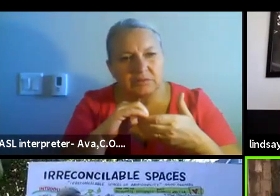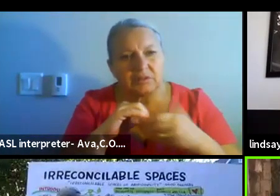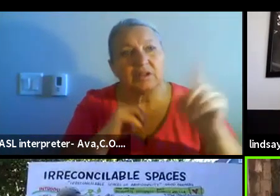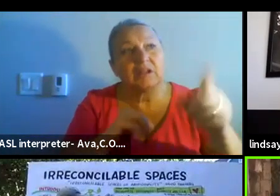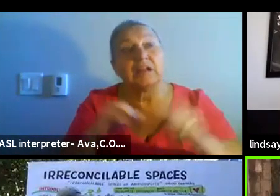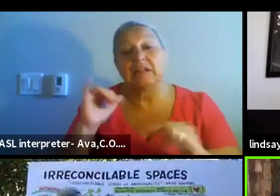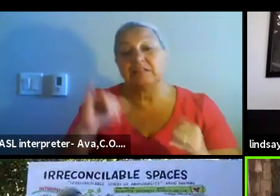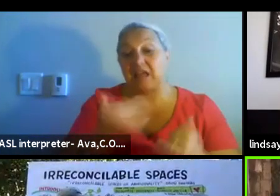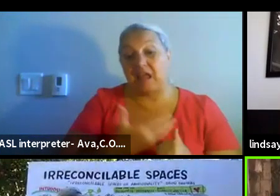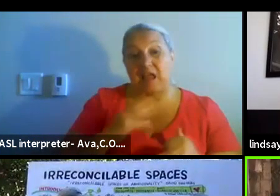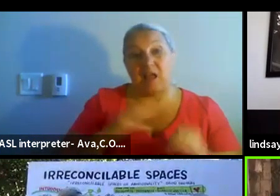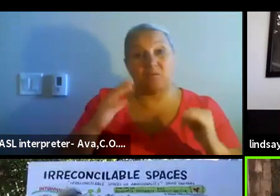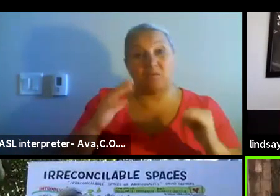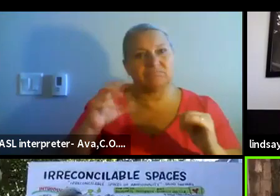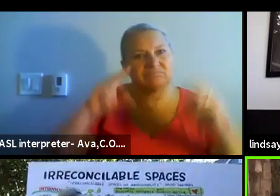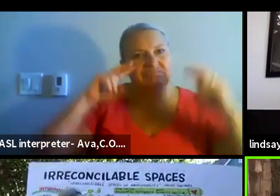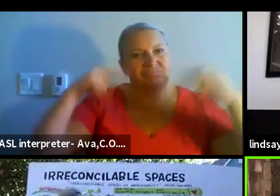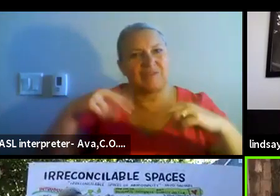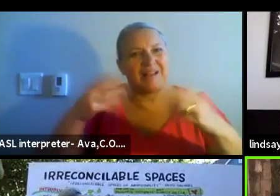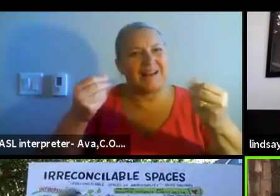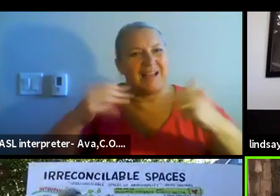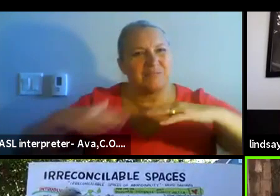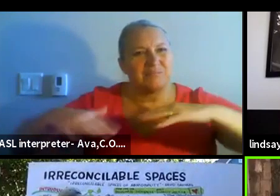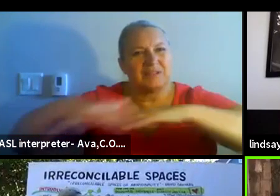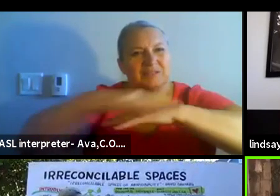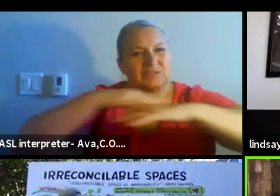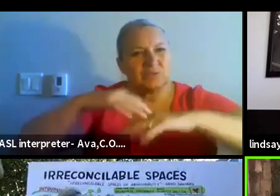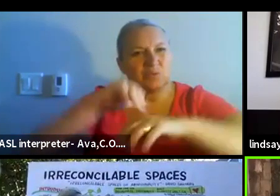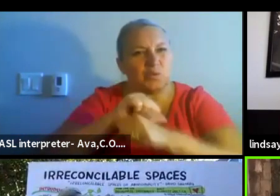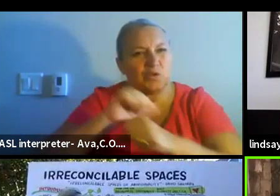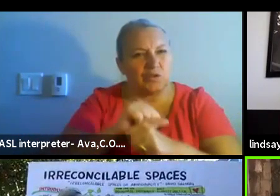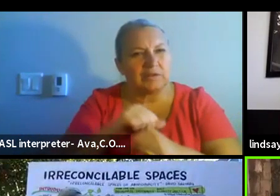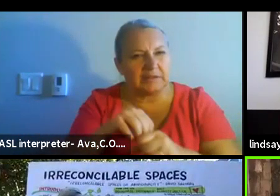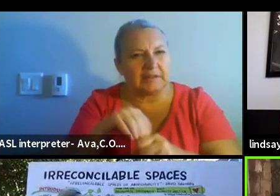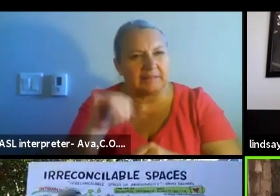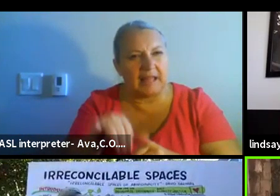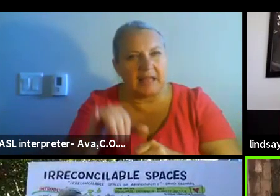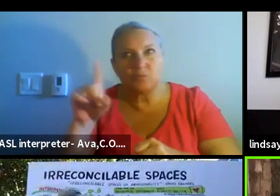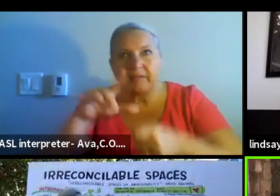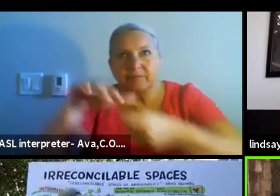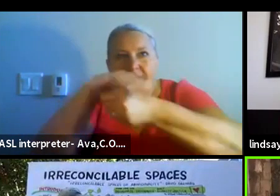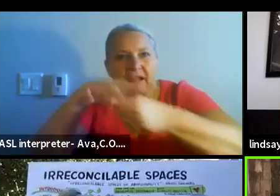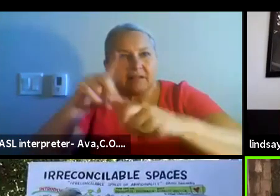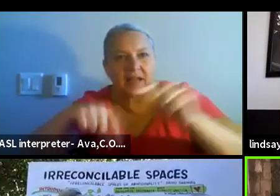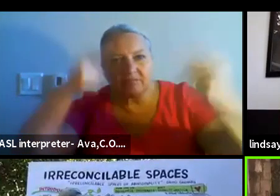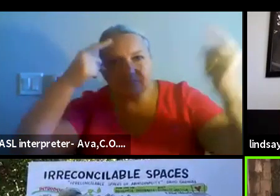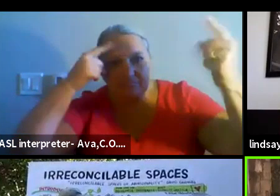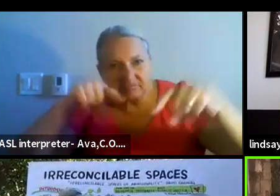Land-based work was also conducted in irreconcilable space. Each group